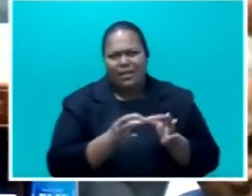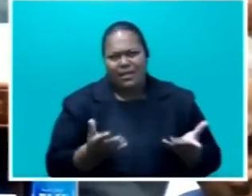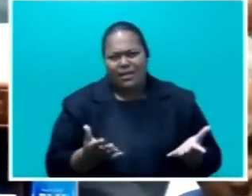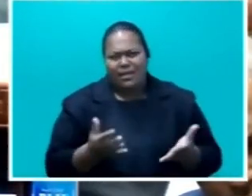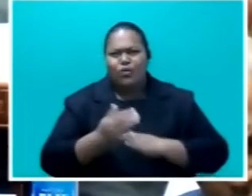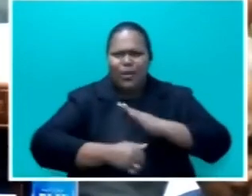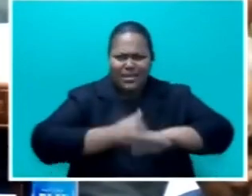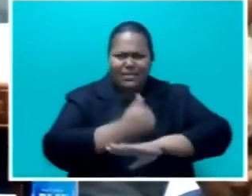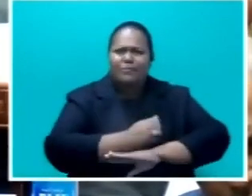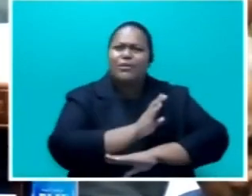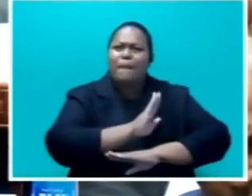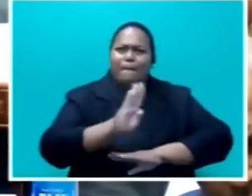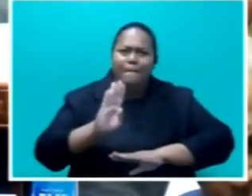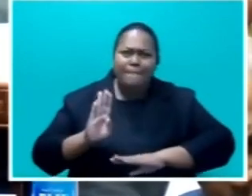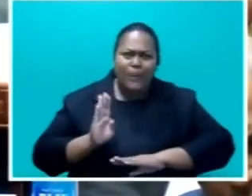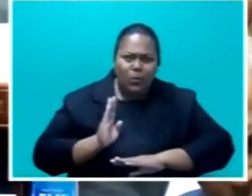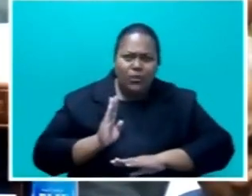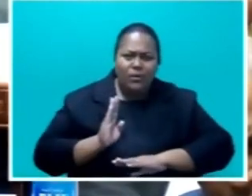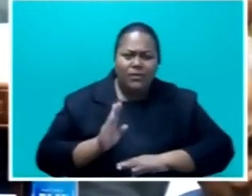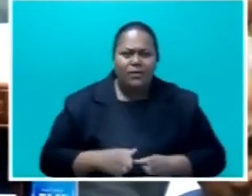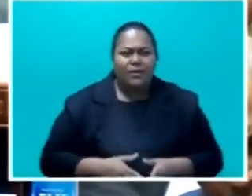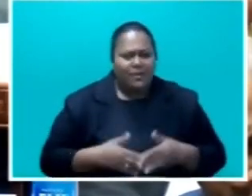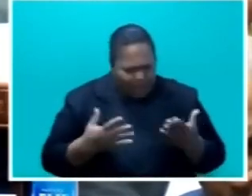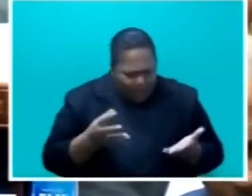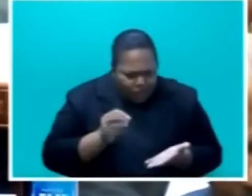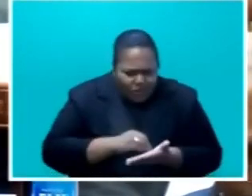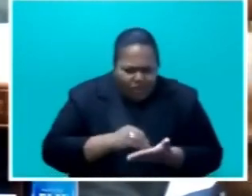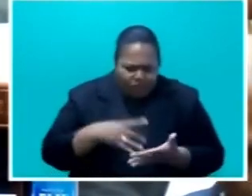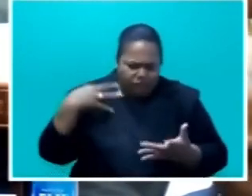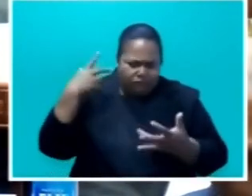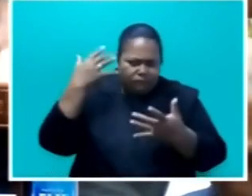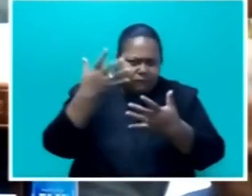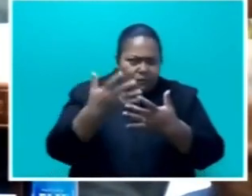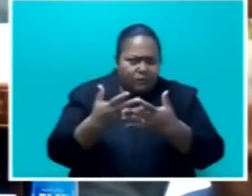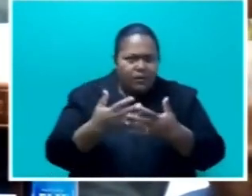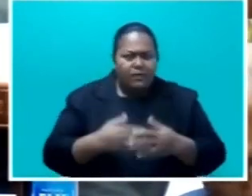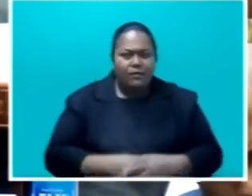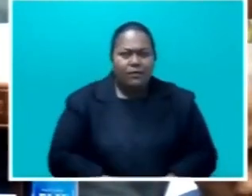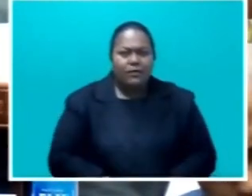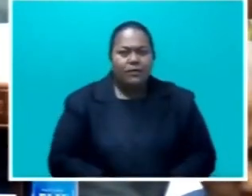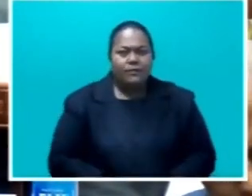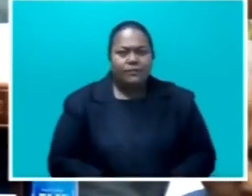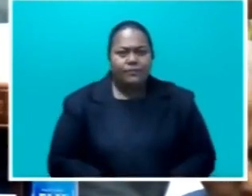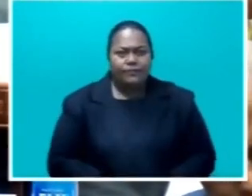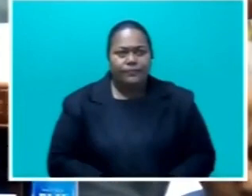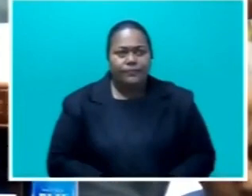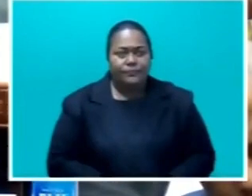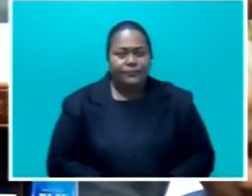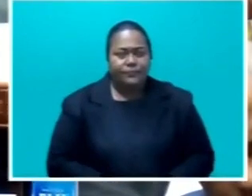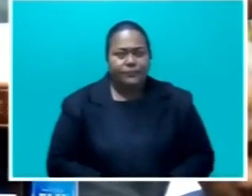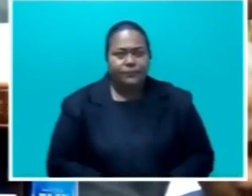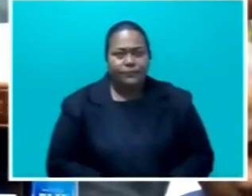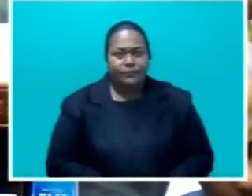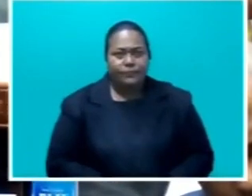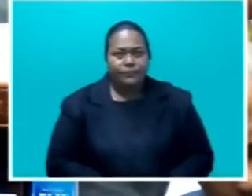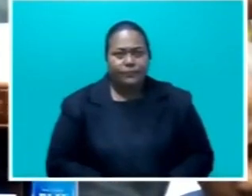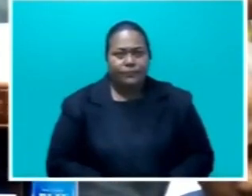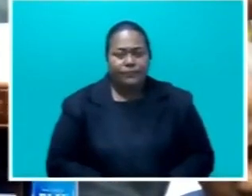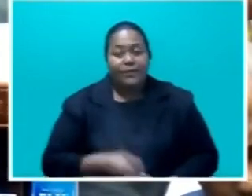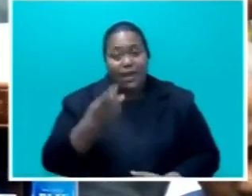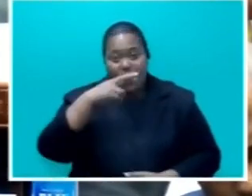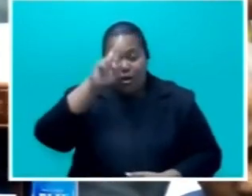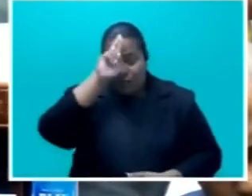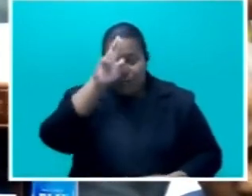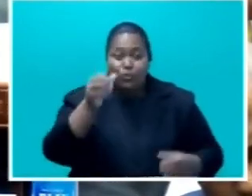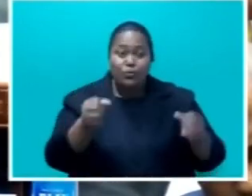the board which has served them to the present day. And very aptly spoken by Ratu Selala Sukuna,